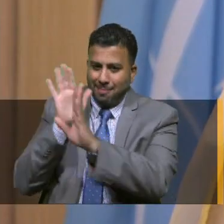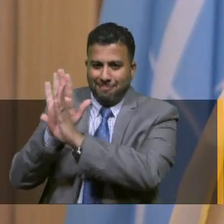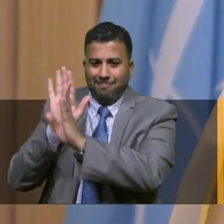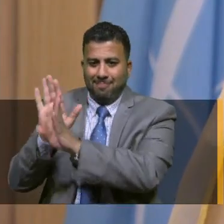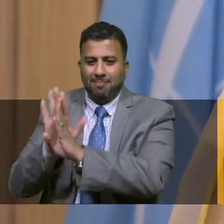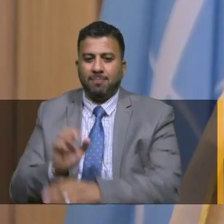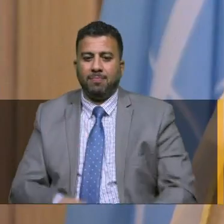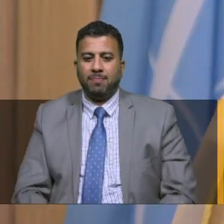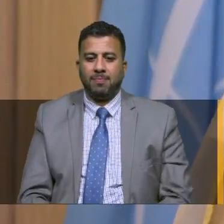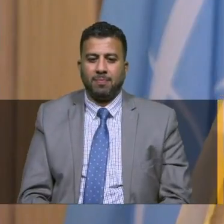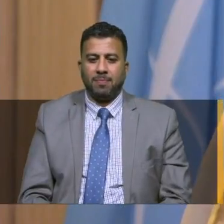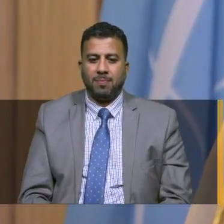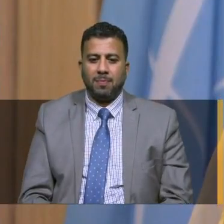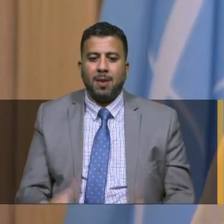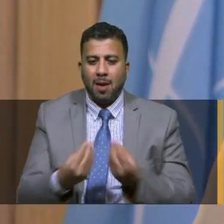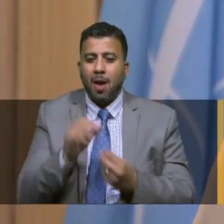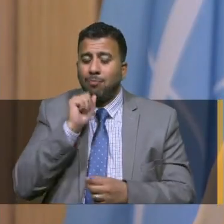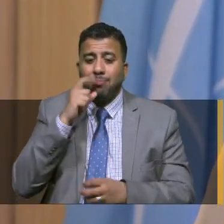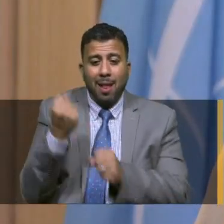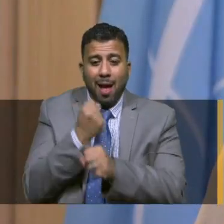saying. Good work,